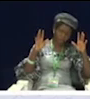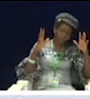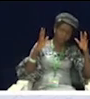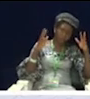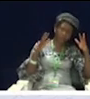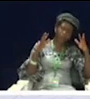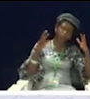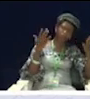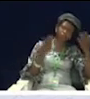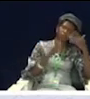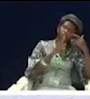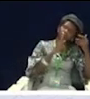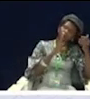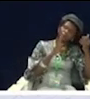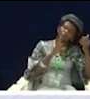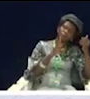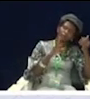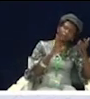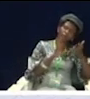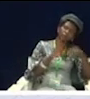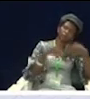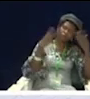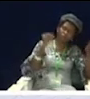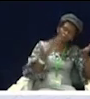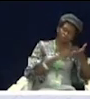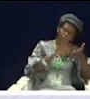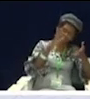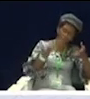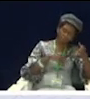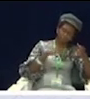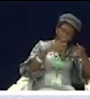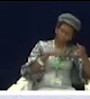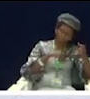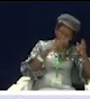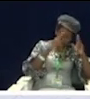Him glory and honor. Praise Him.